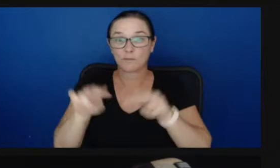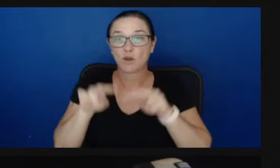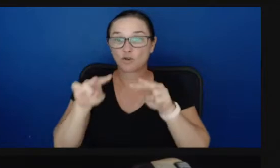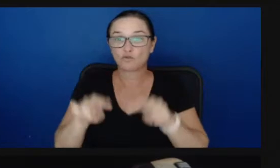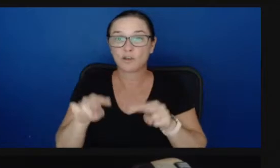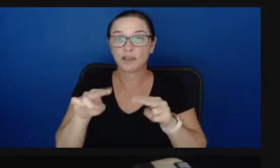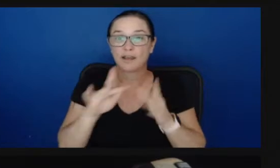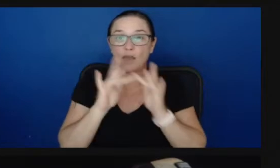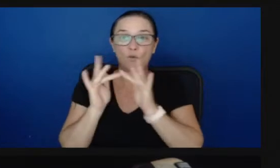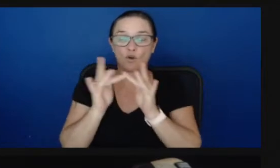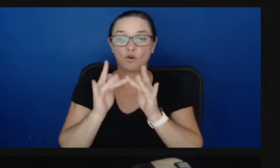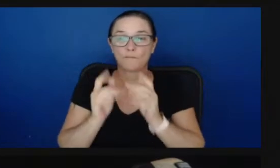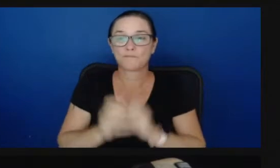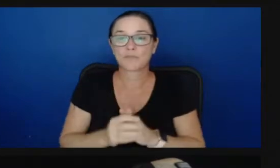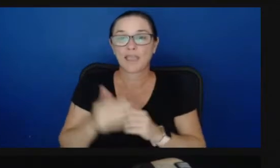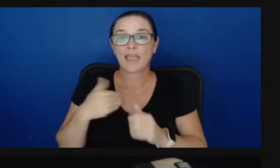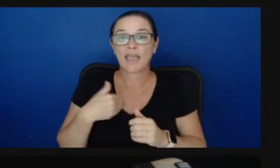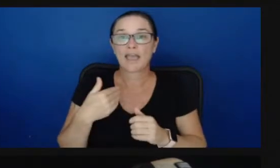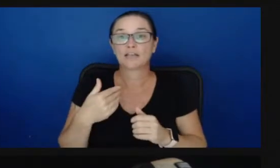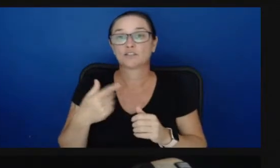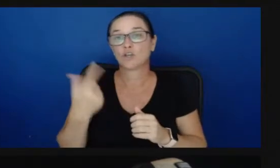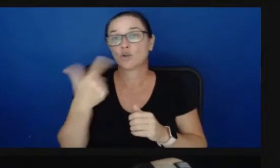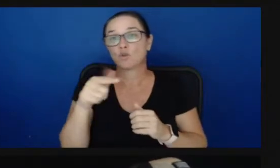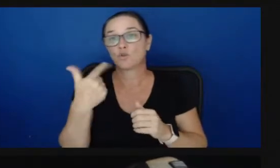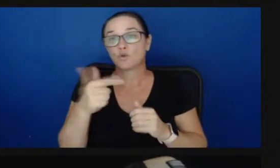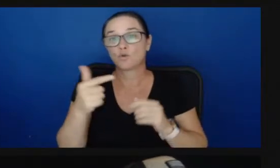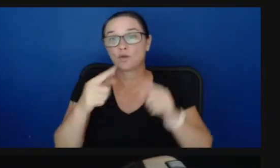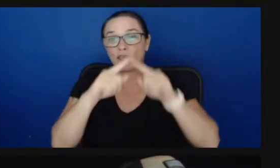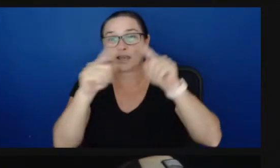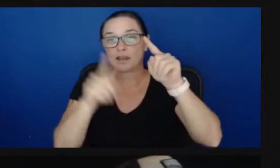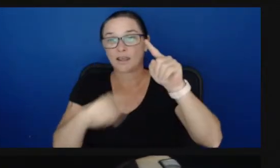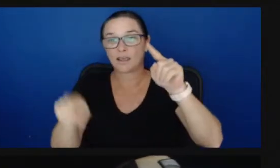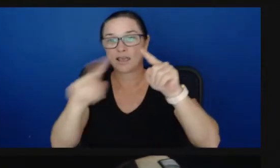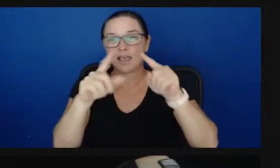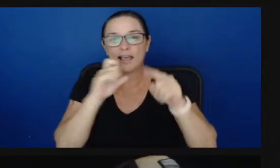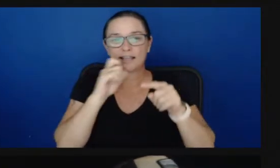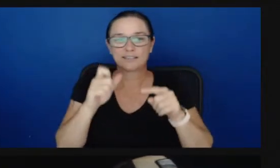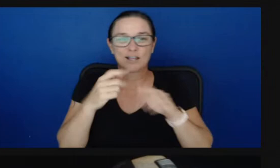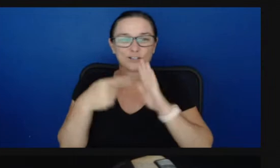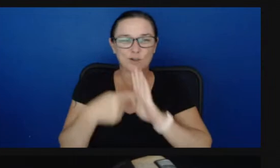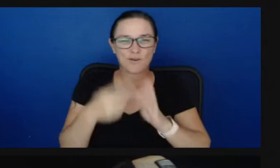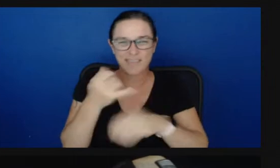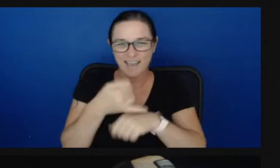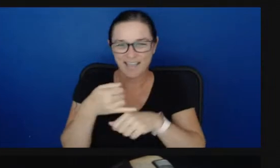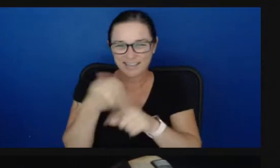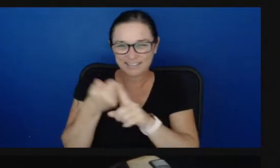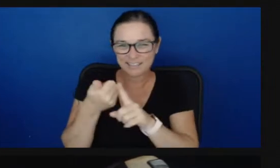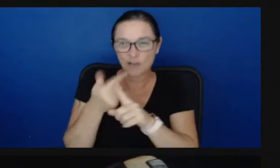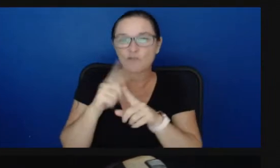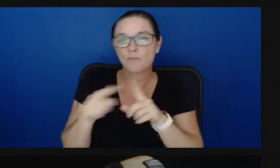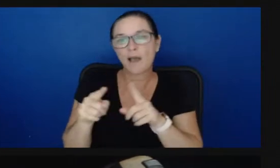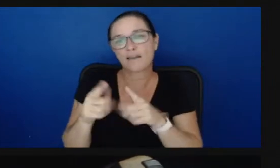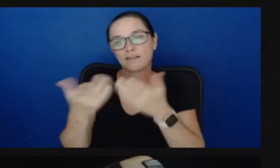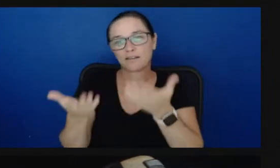it's showing us green dots all across the shape of the island here without showing us the island behind it. But there you